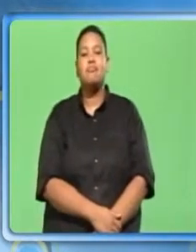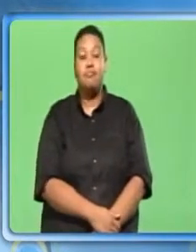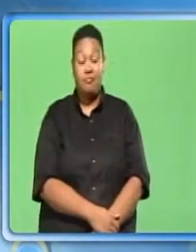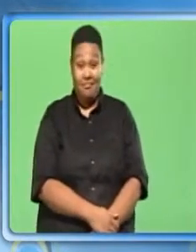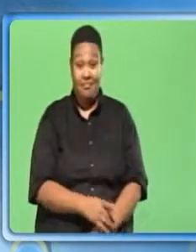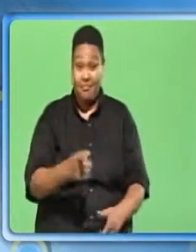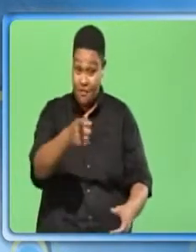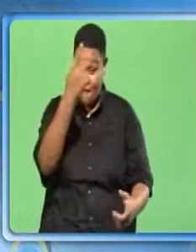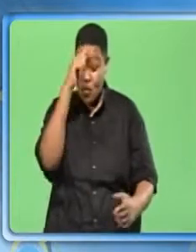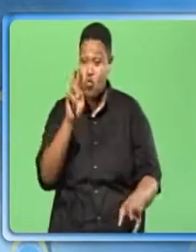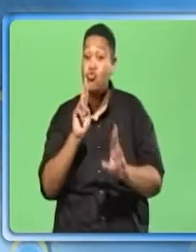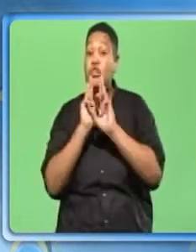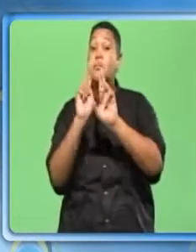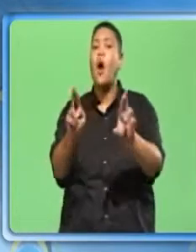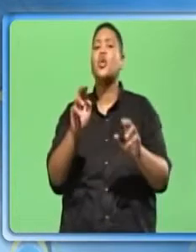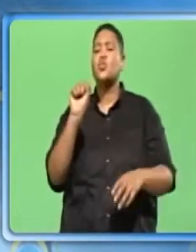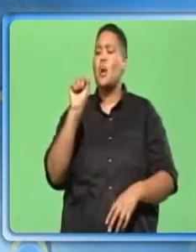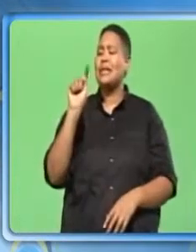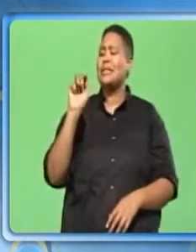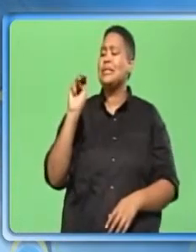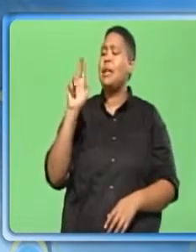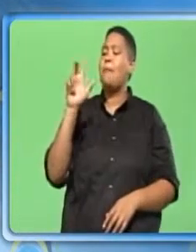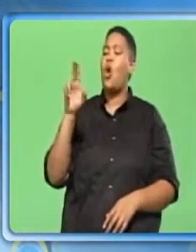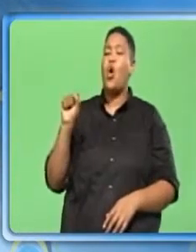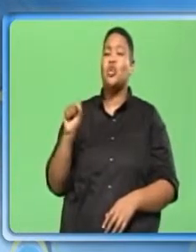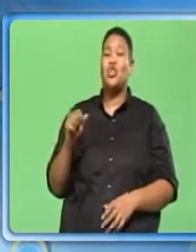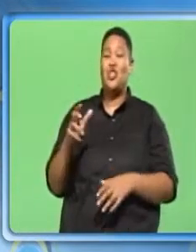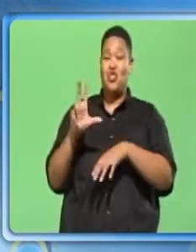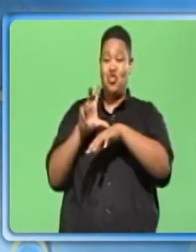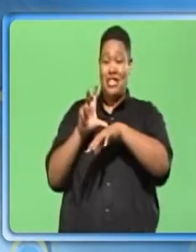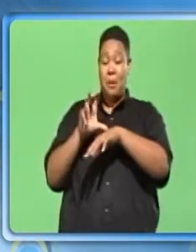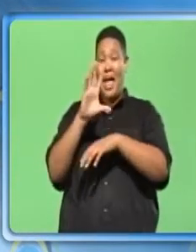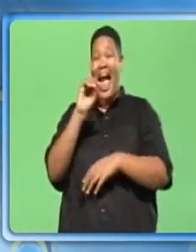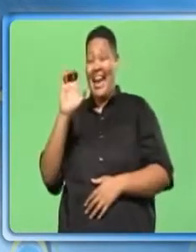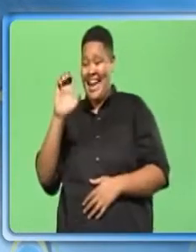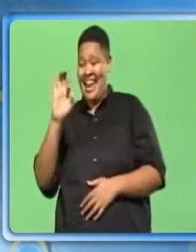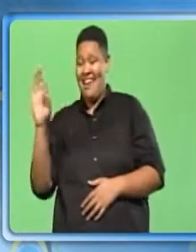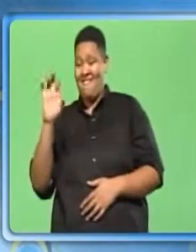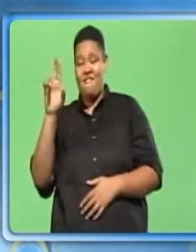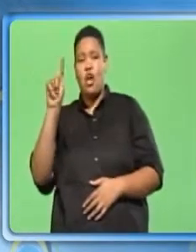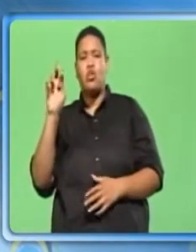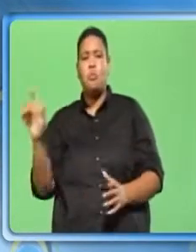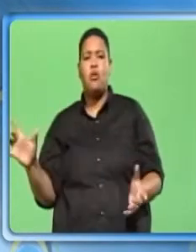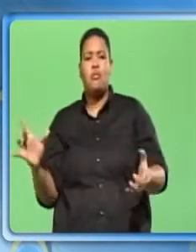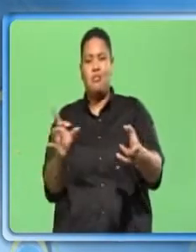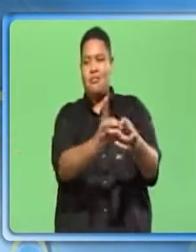In order to respond to a stimulus, receptors and effectors must coordinate.